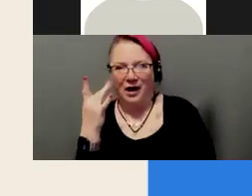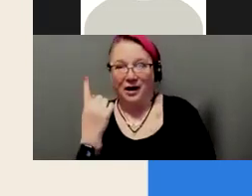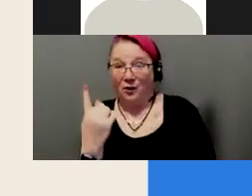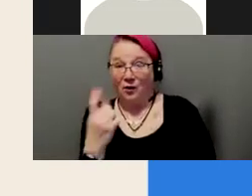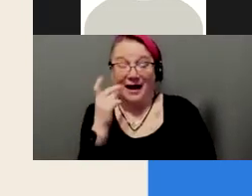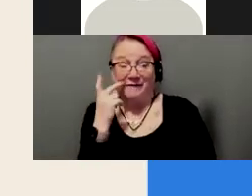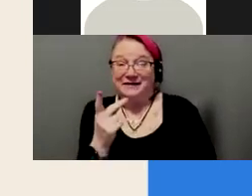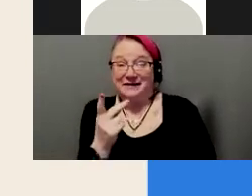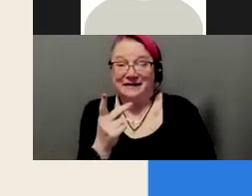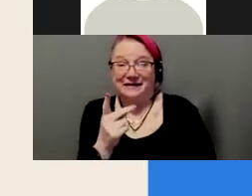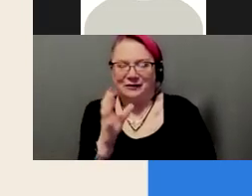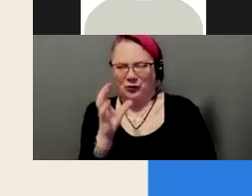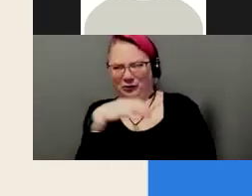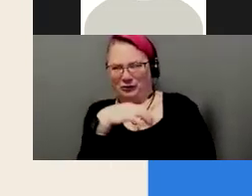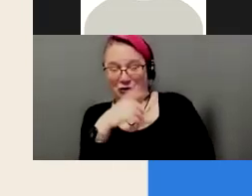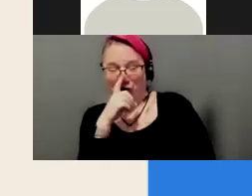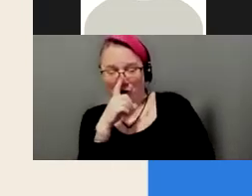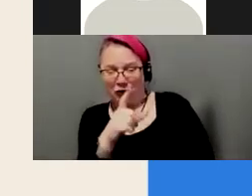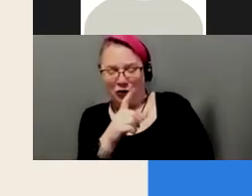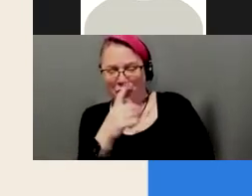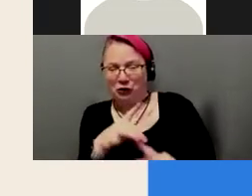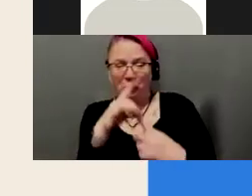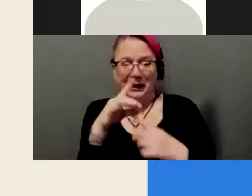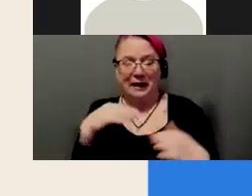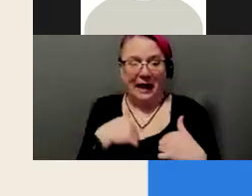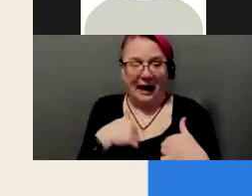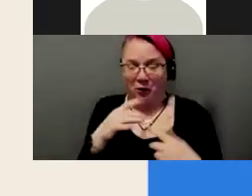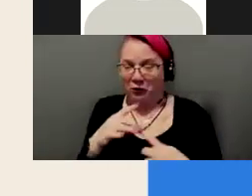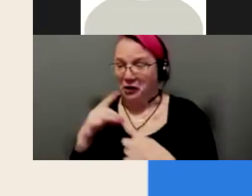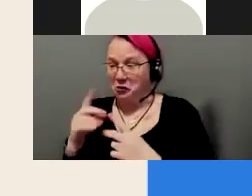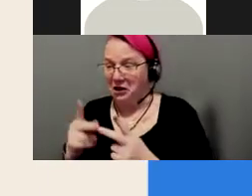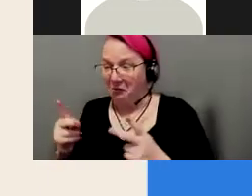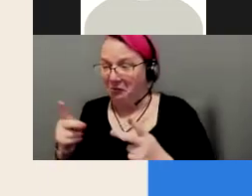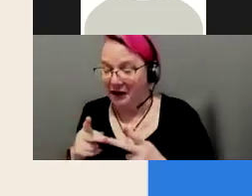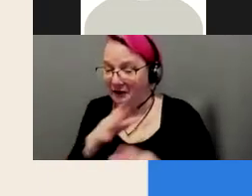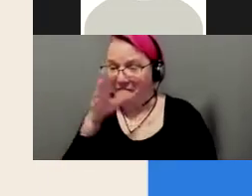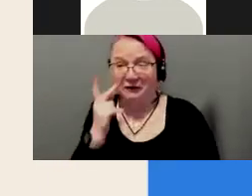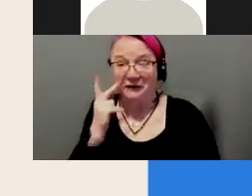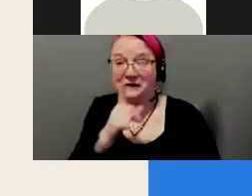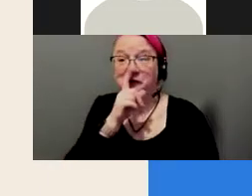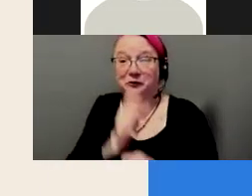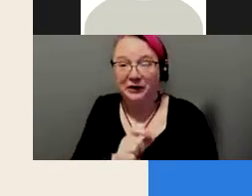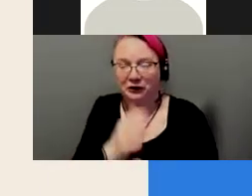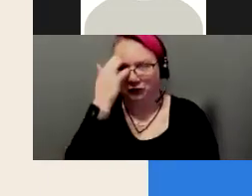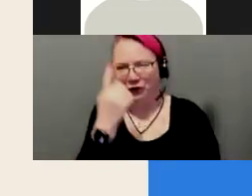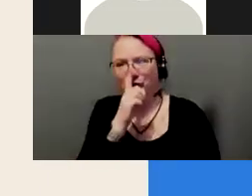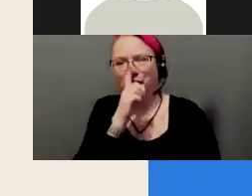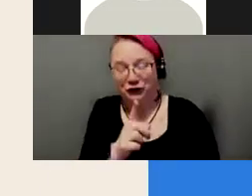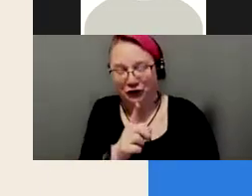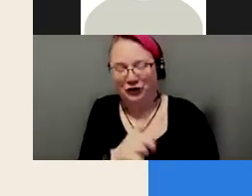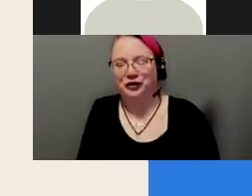seen those obscure animals or obscure places that they're choosing in person to know for sure. And